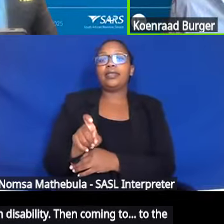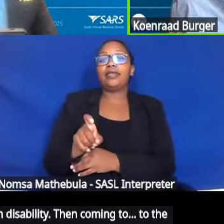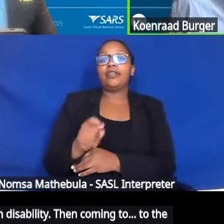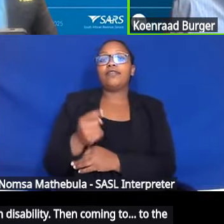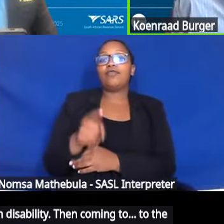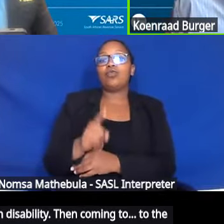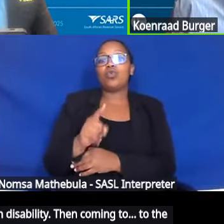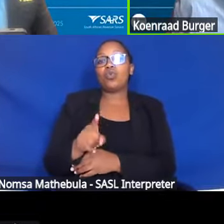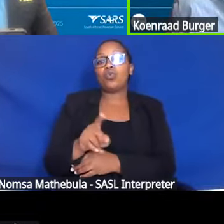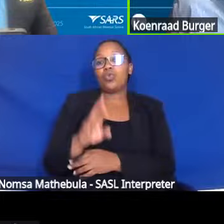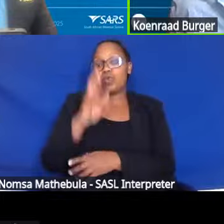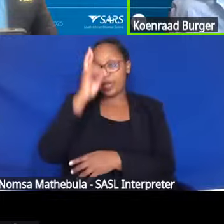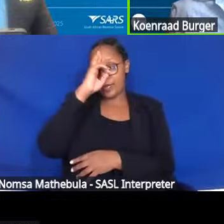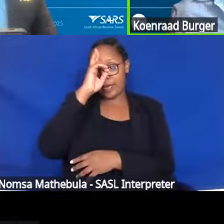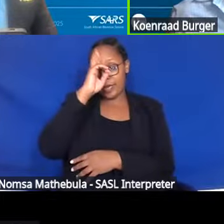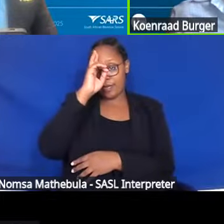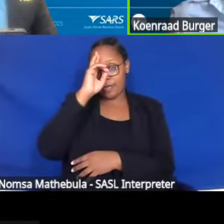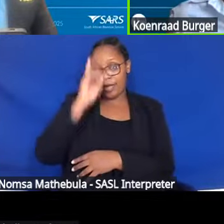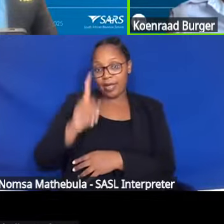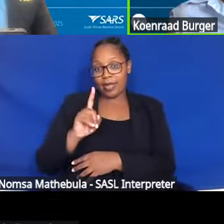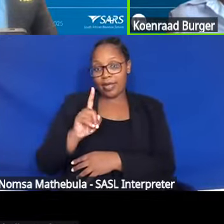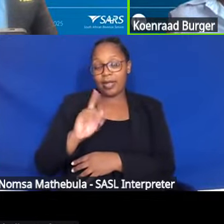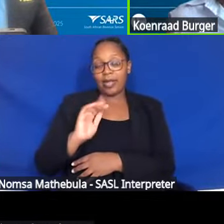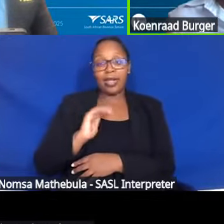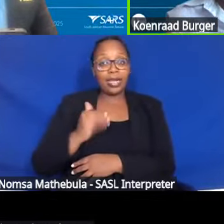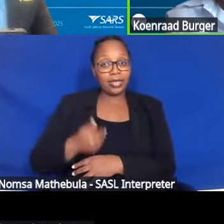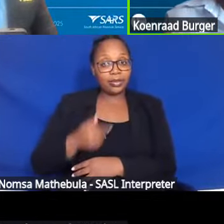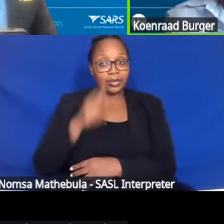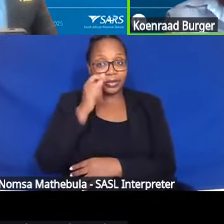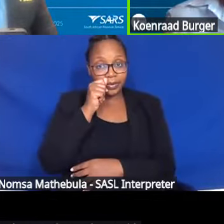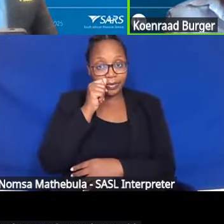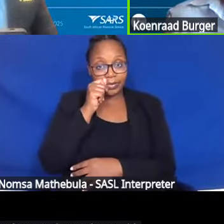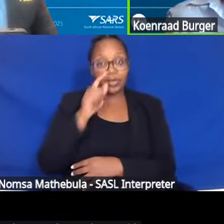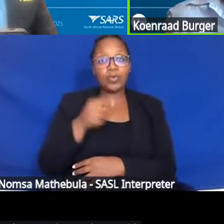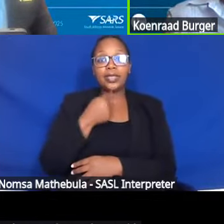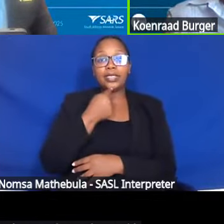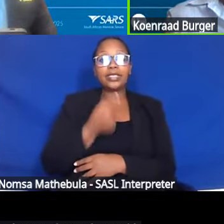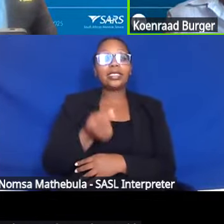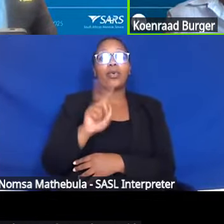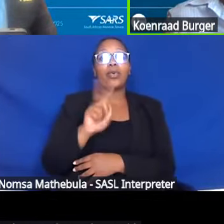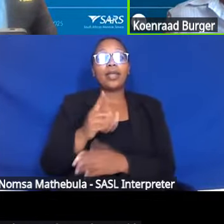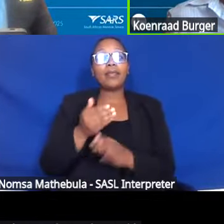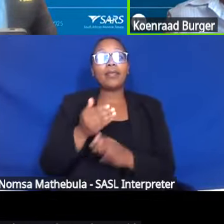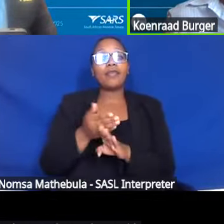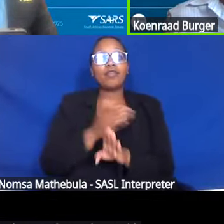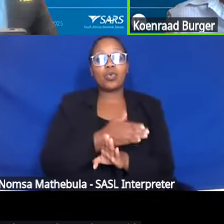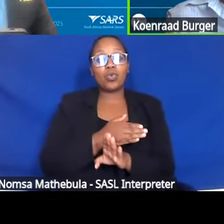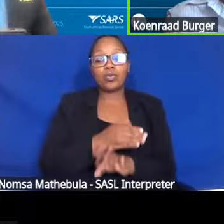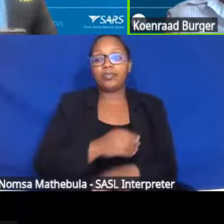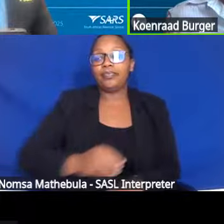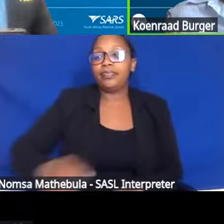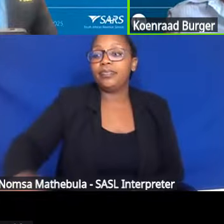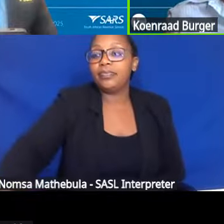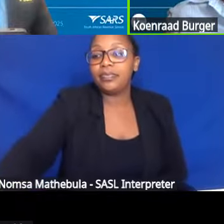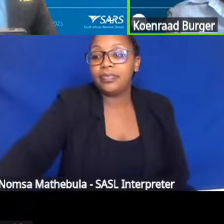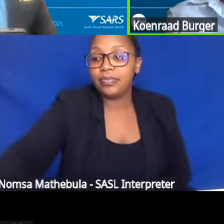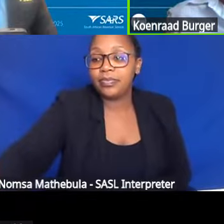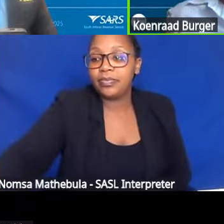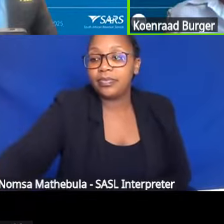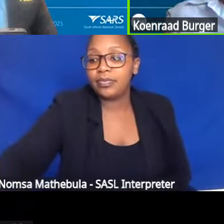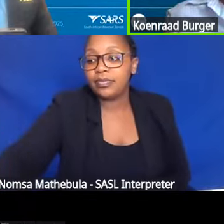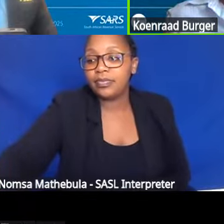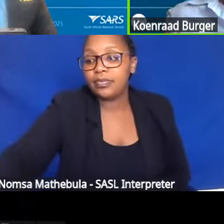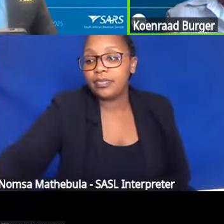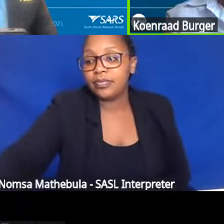guys, ladies and gentlemen, what we have said. We have said that you can